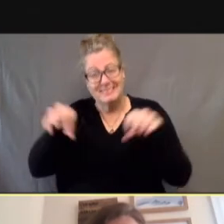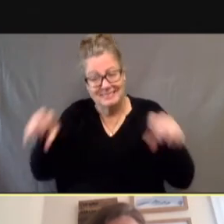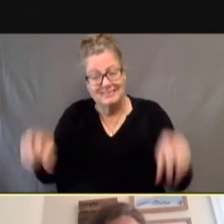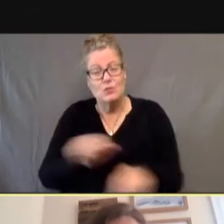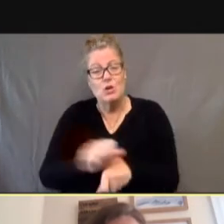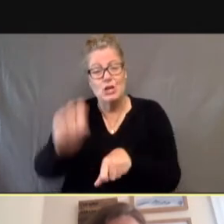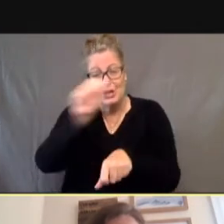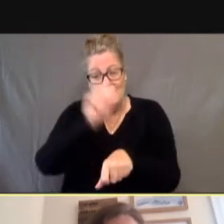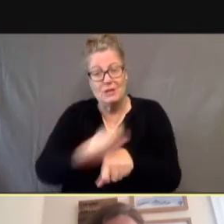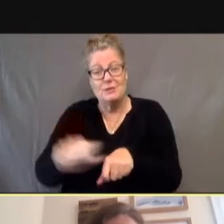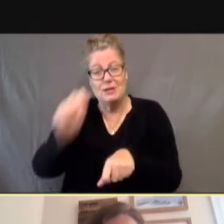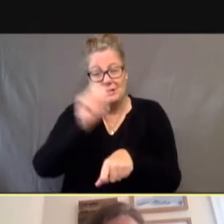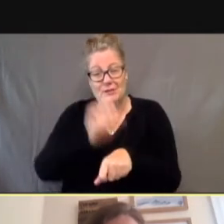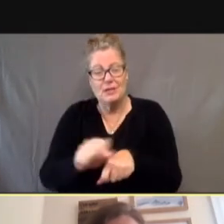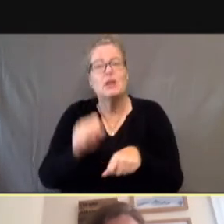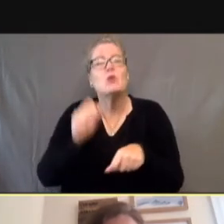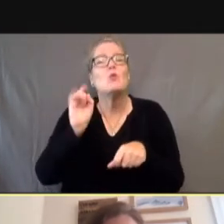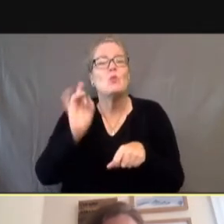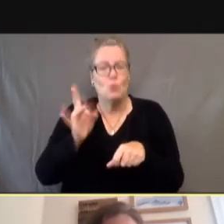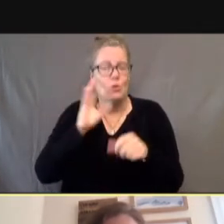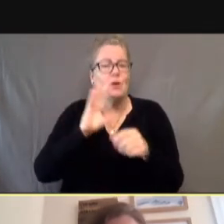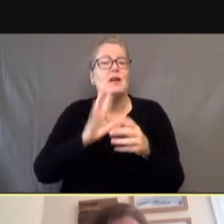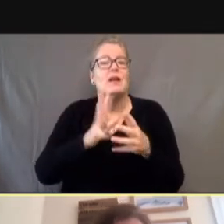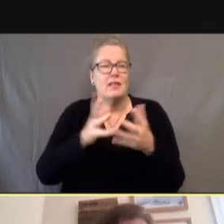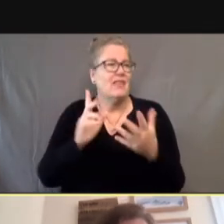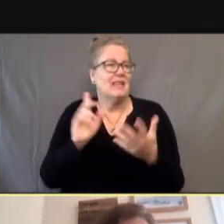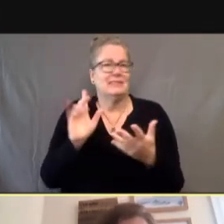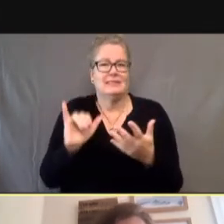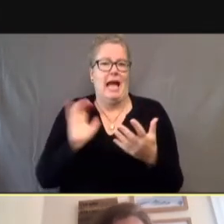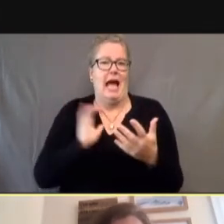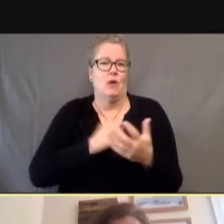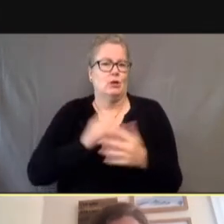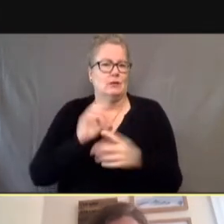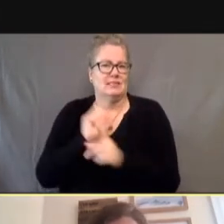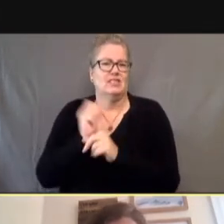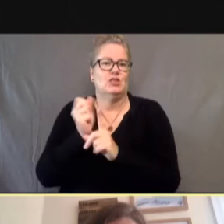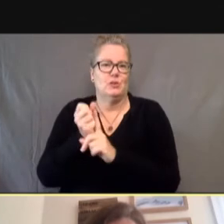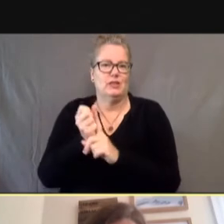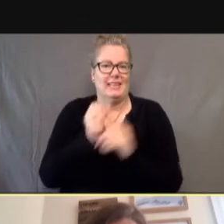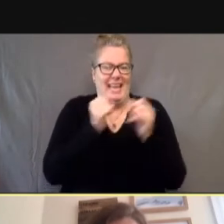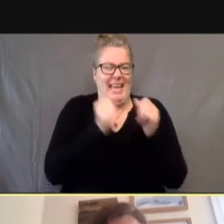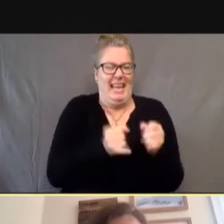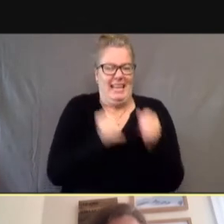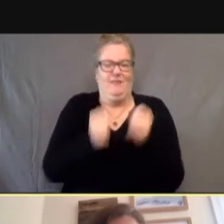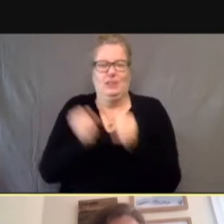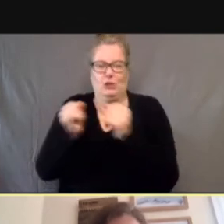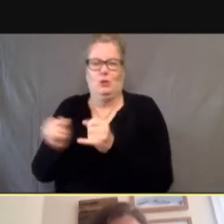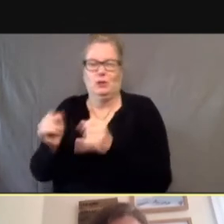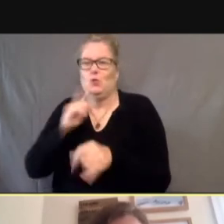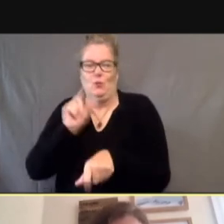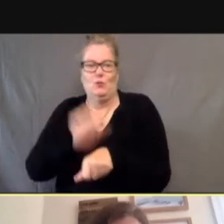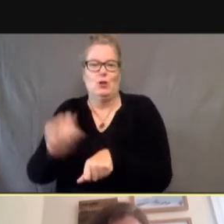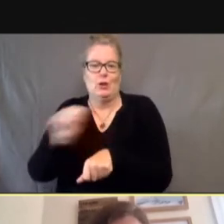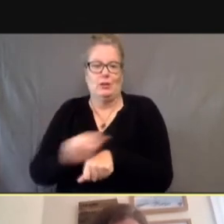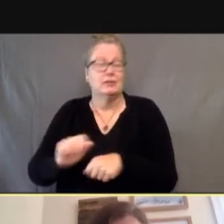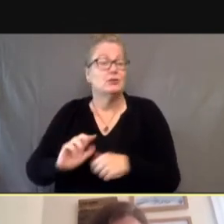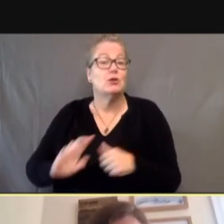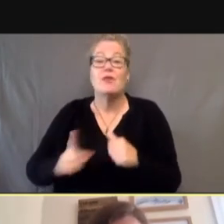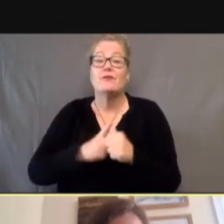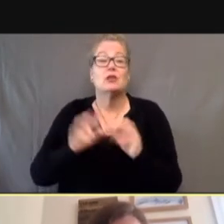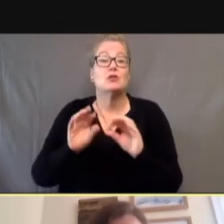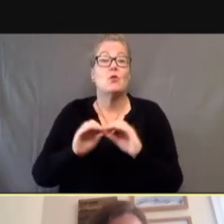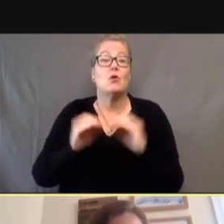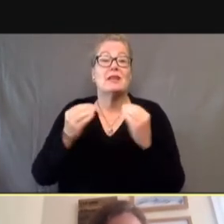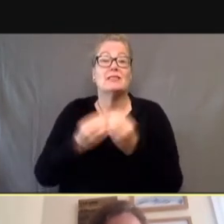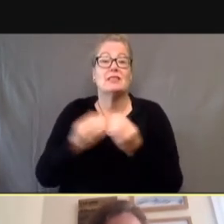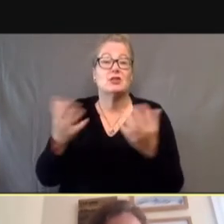organizations to create collective action, that's kind of where we are. And so the first organization that I want to share with you